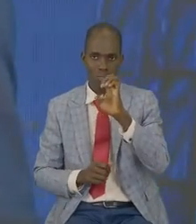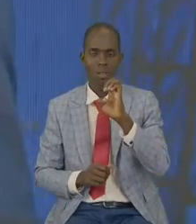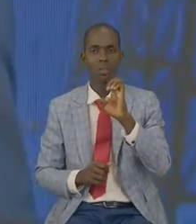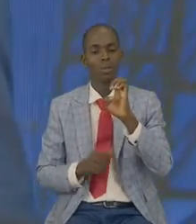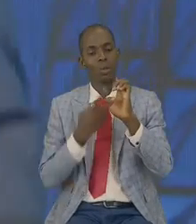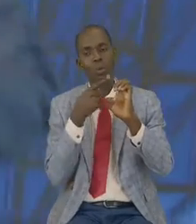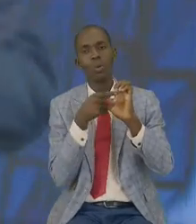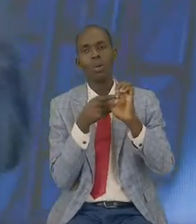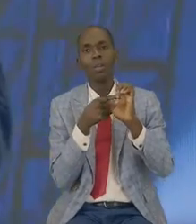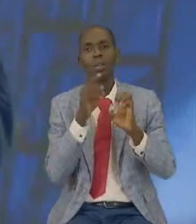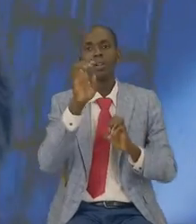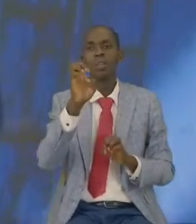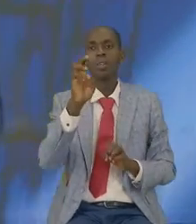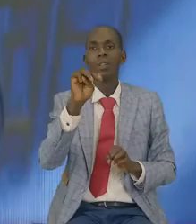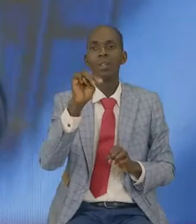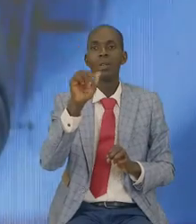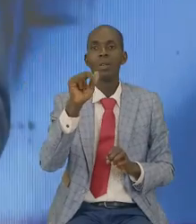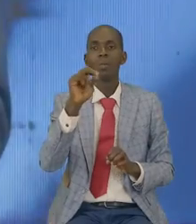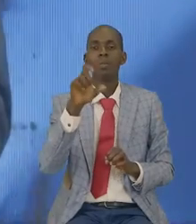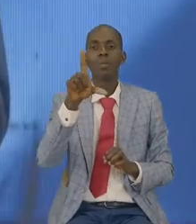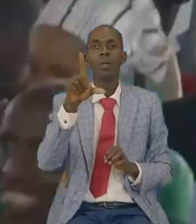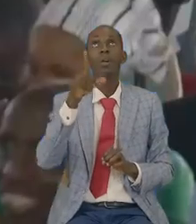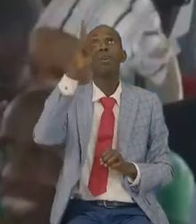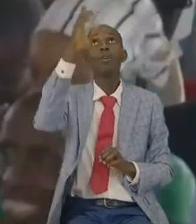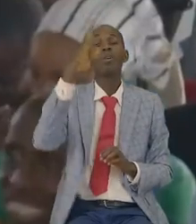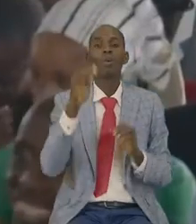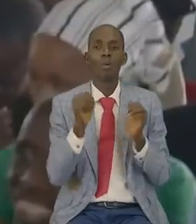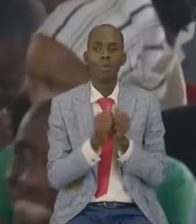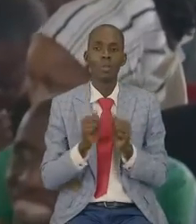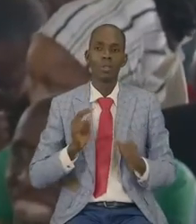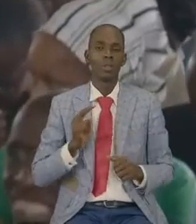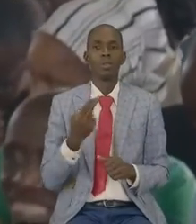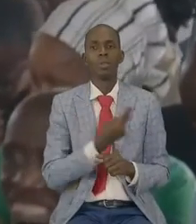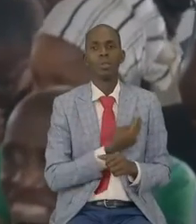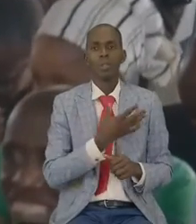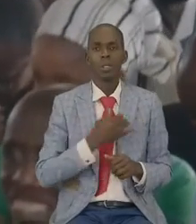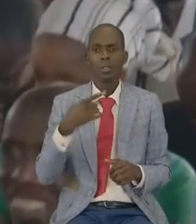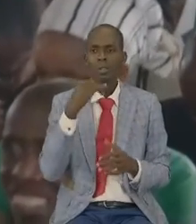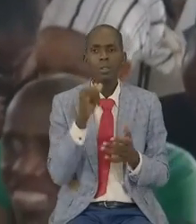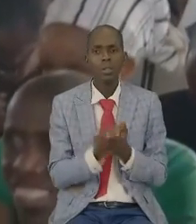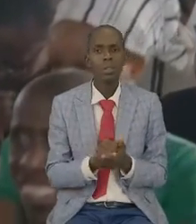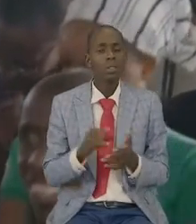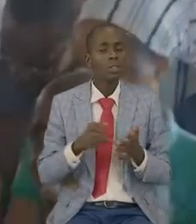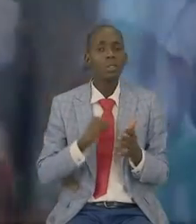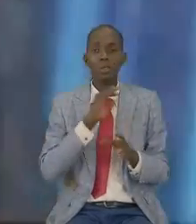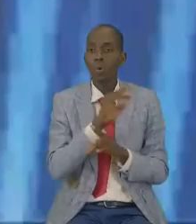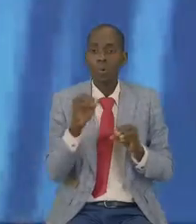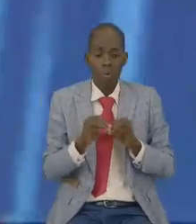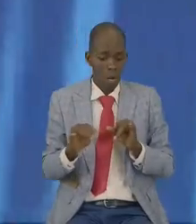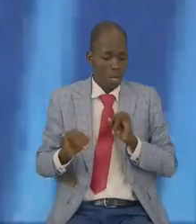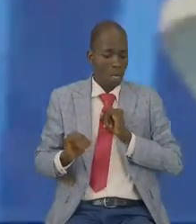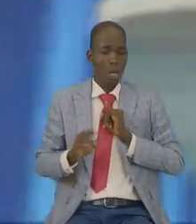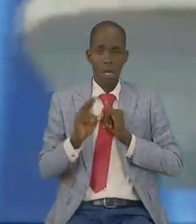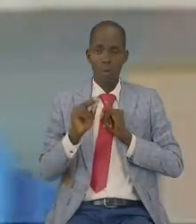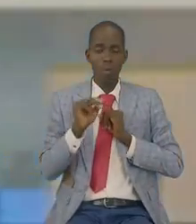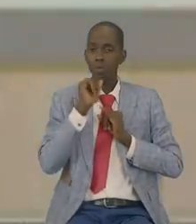Emmanuel. God with us. And you see, it's no more I that liveth,